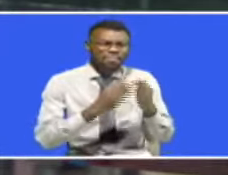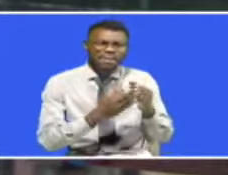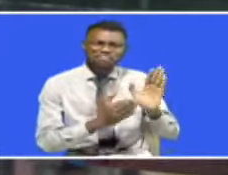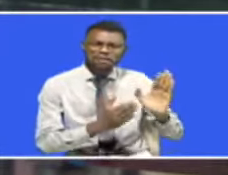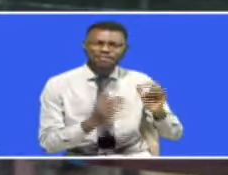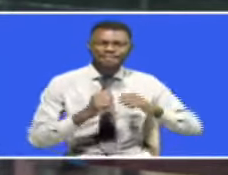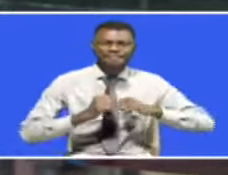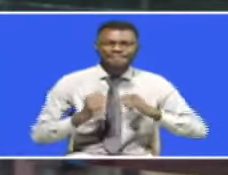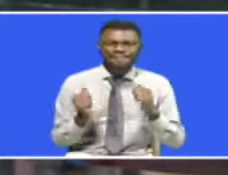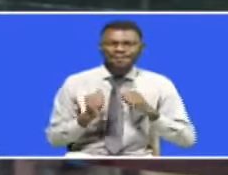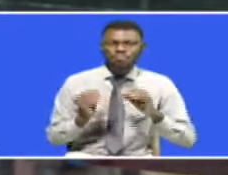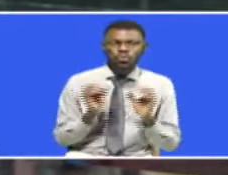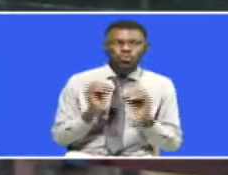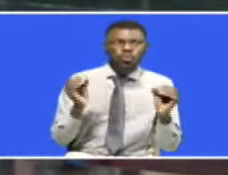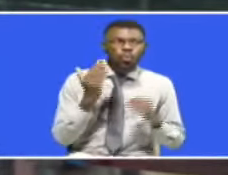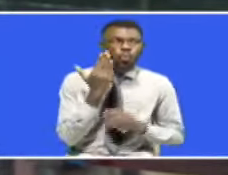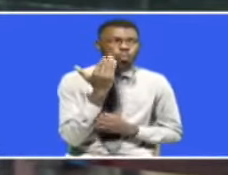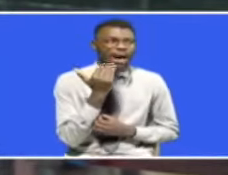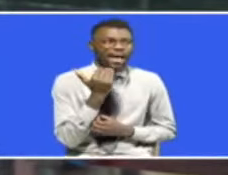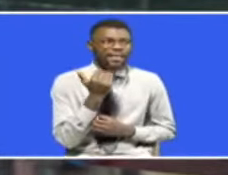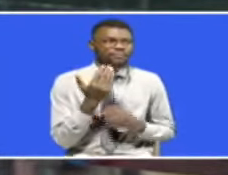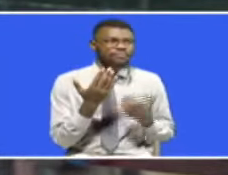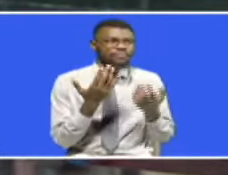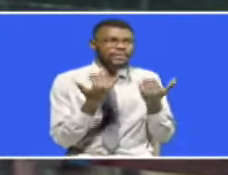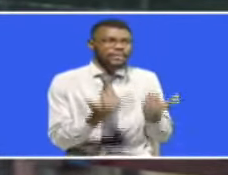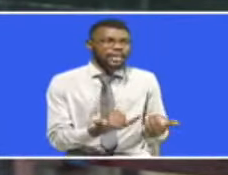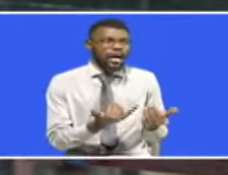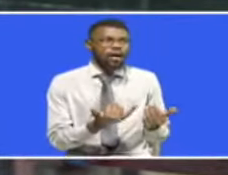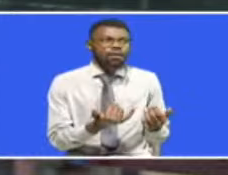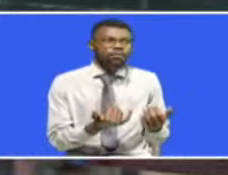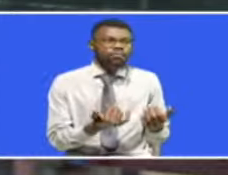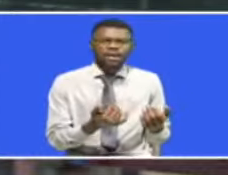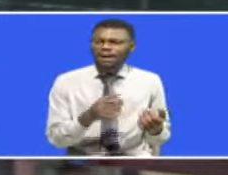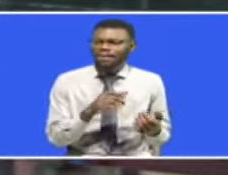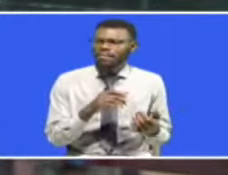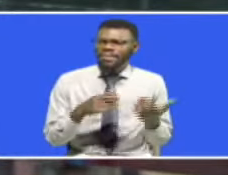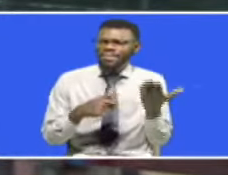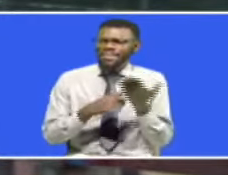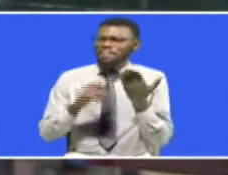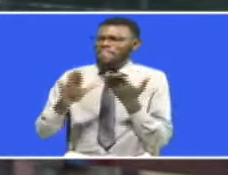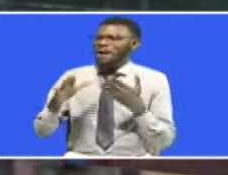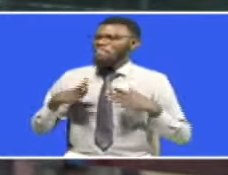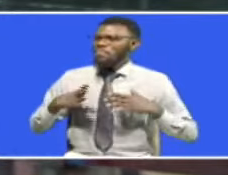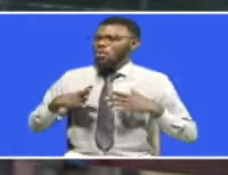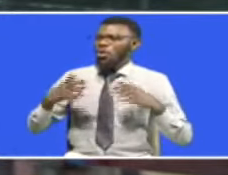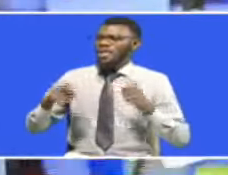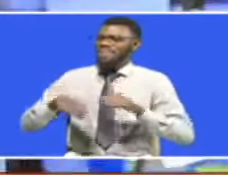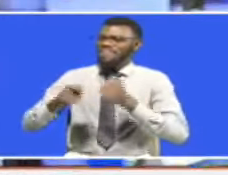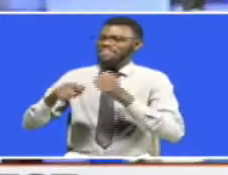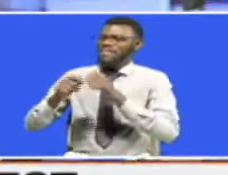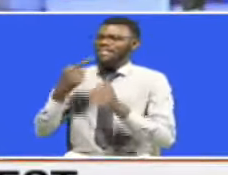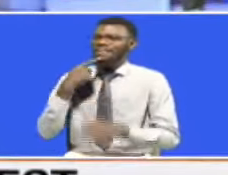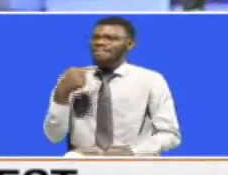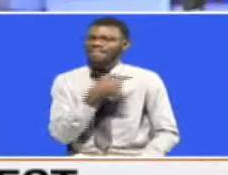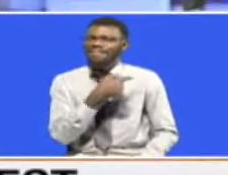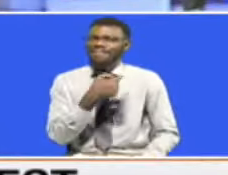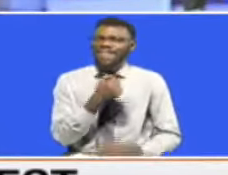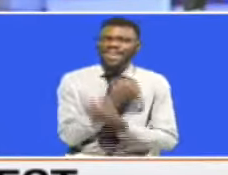unhappy over attempts to tarnish the reputation of Maigo by depicting him as a womanizer.